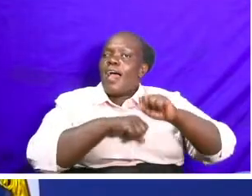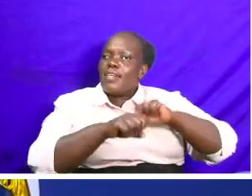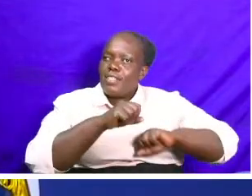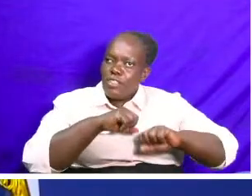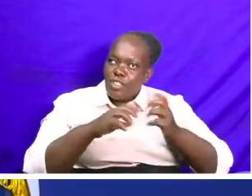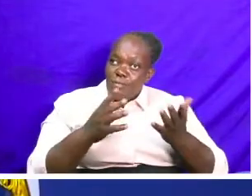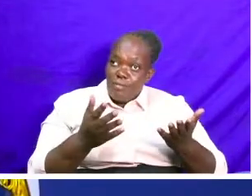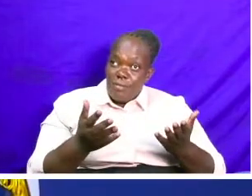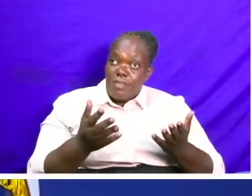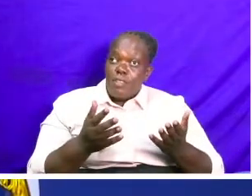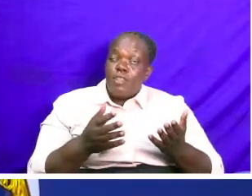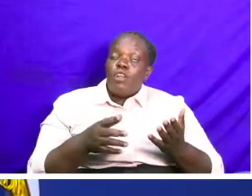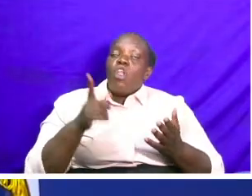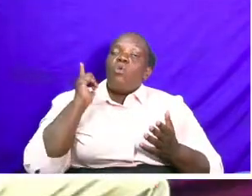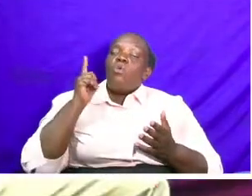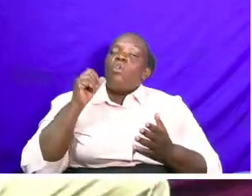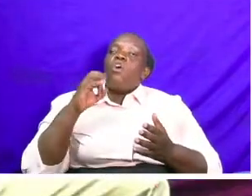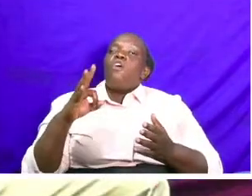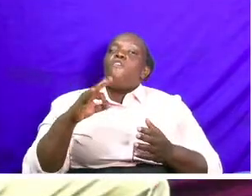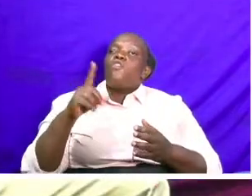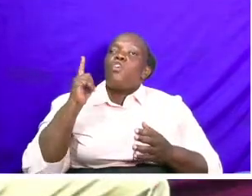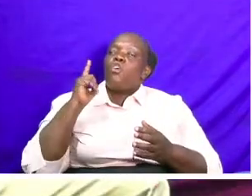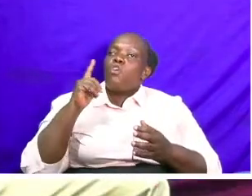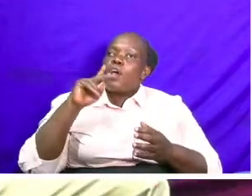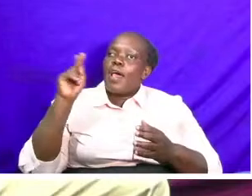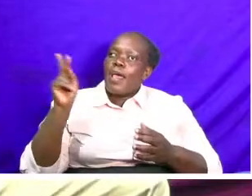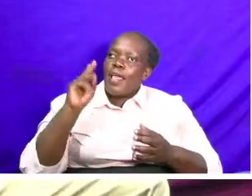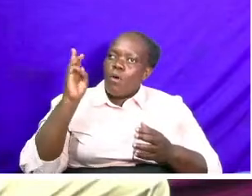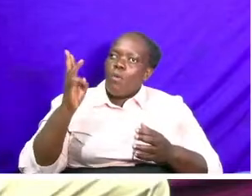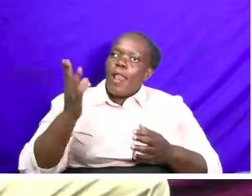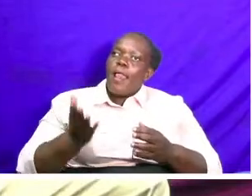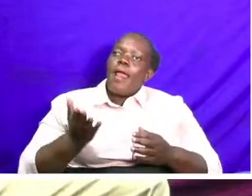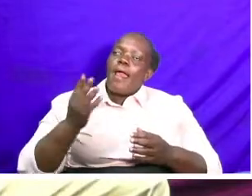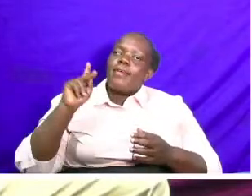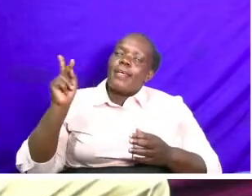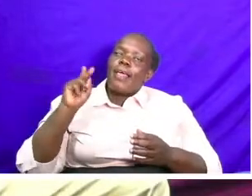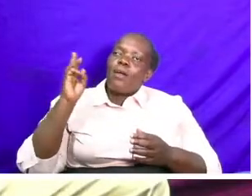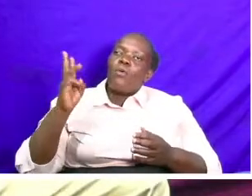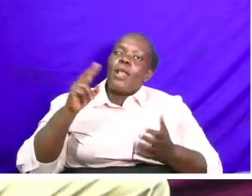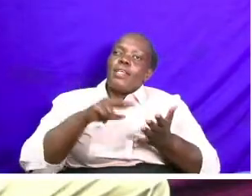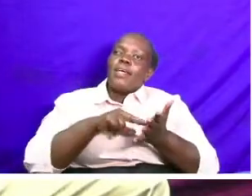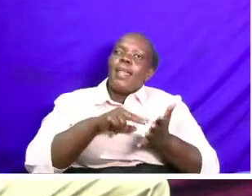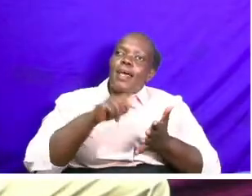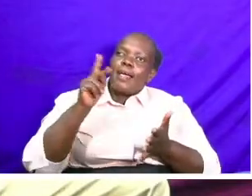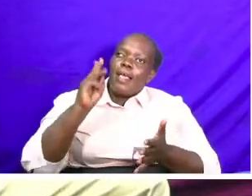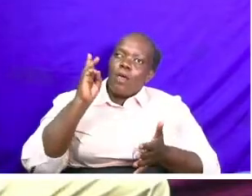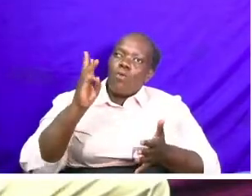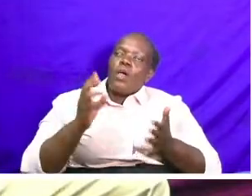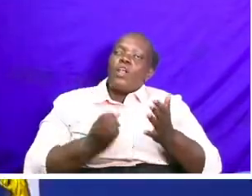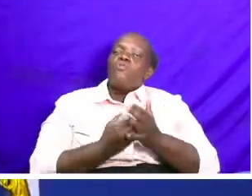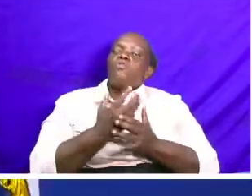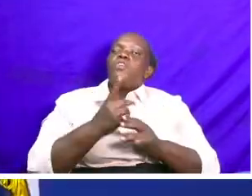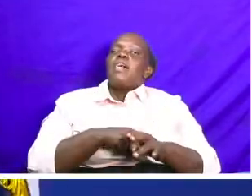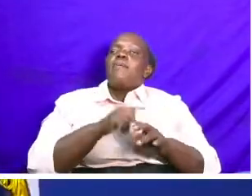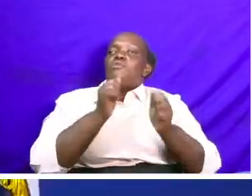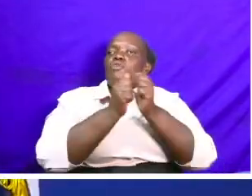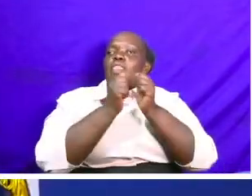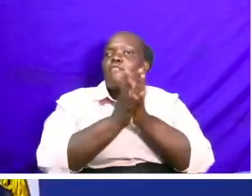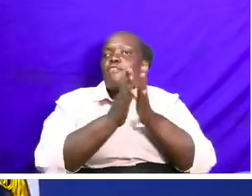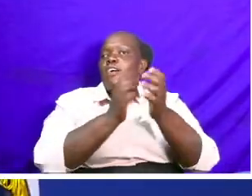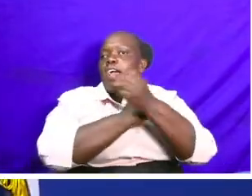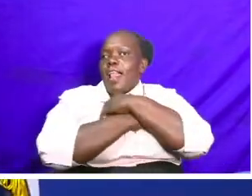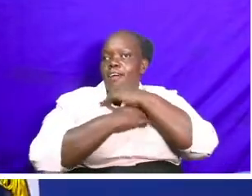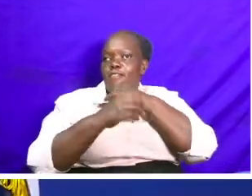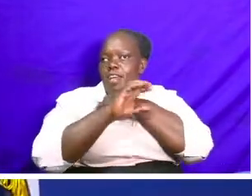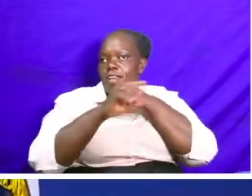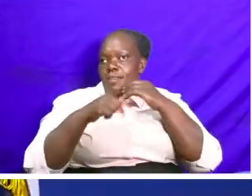uphold the rule of law. Kenya itainuka, Kenya itasimama, Kenya itanawiri kwa